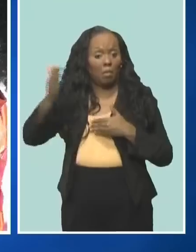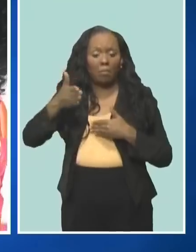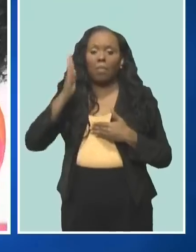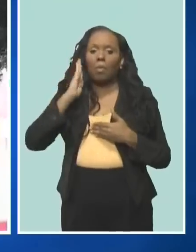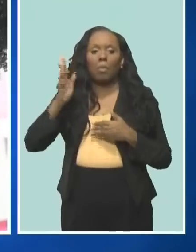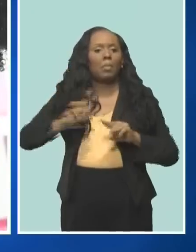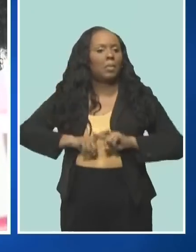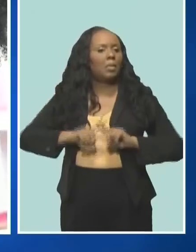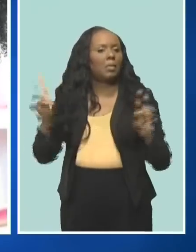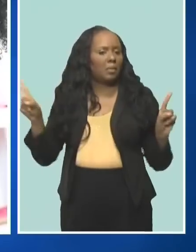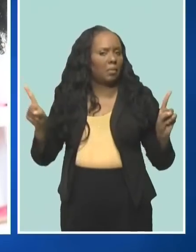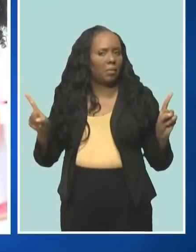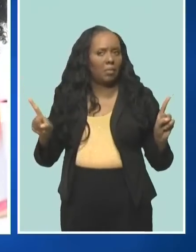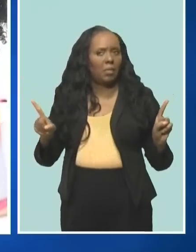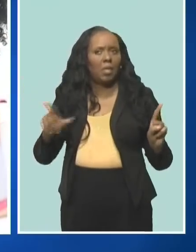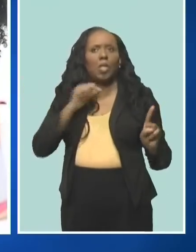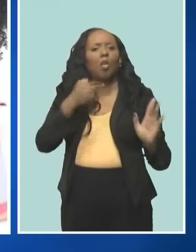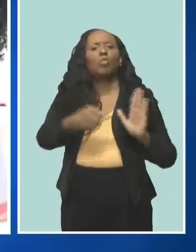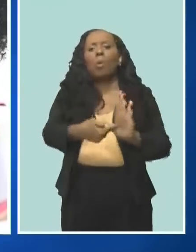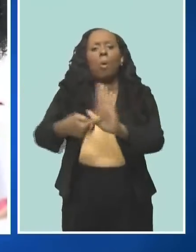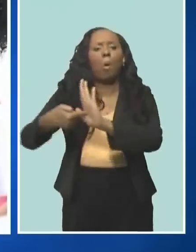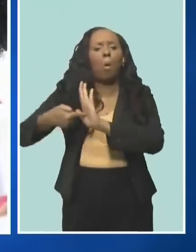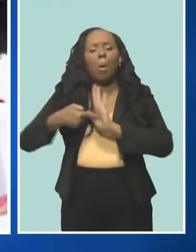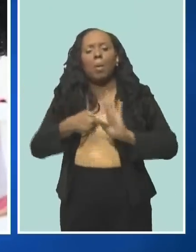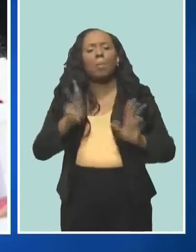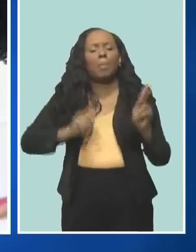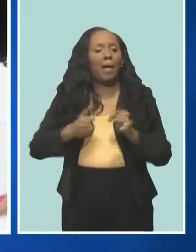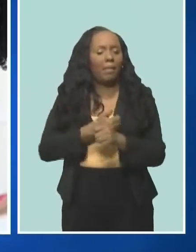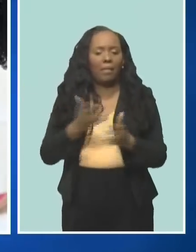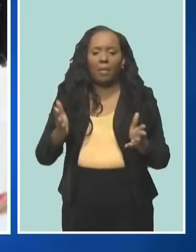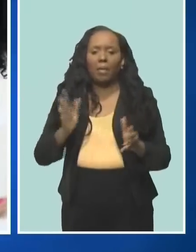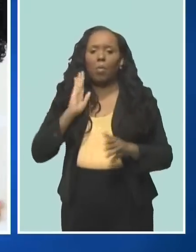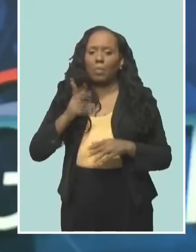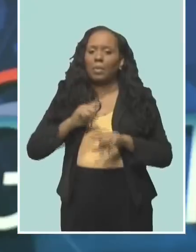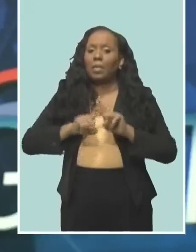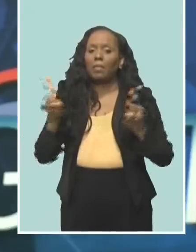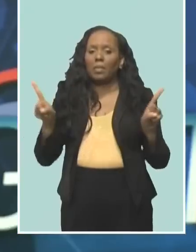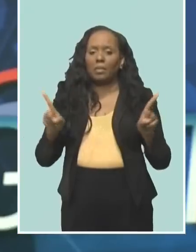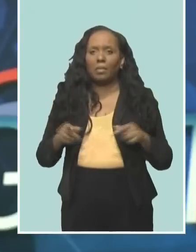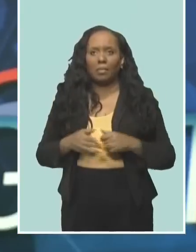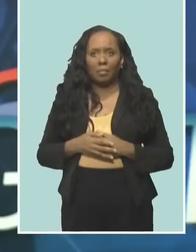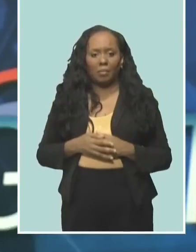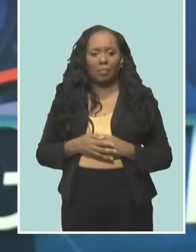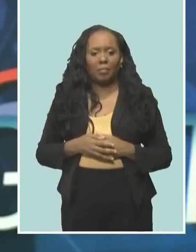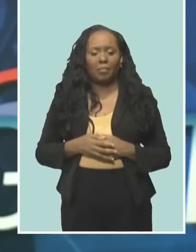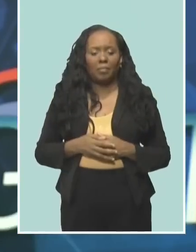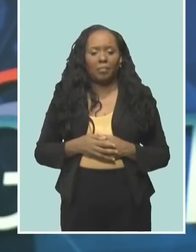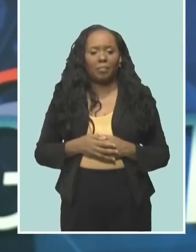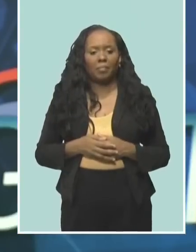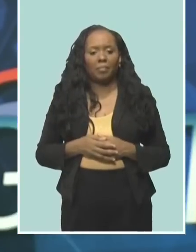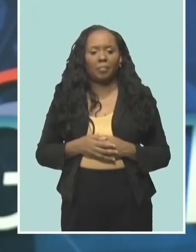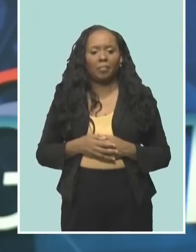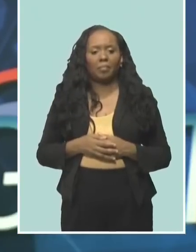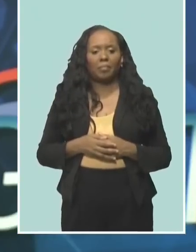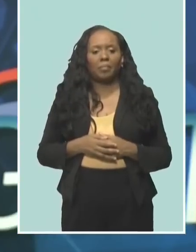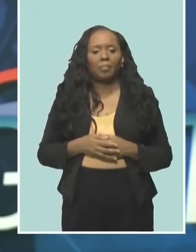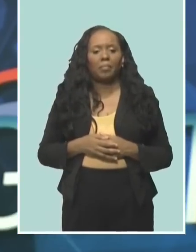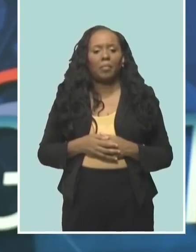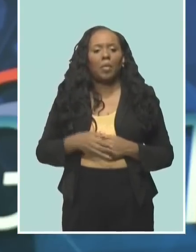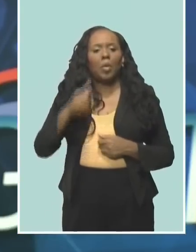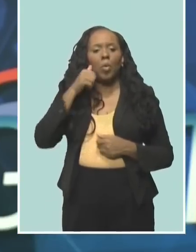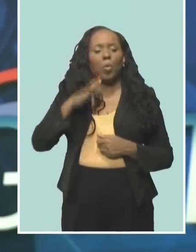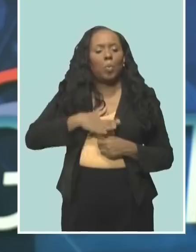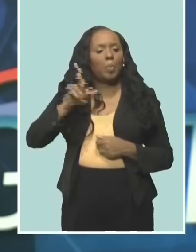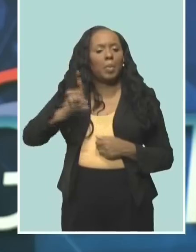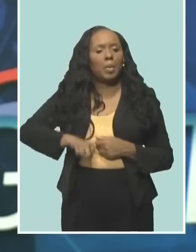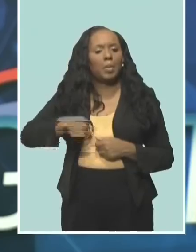moving forward. Crystal Hoyt, CBC News. Women are being reminded God has designed